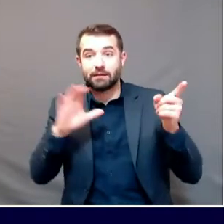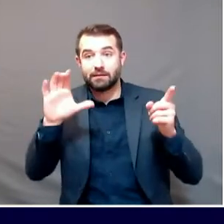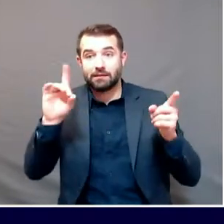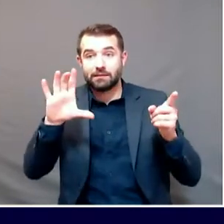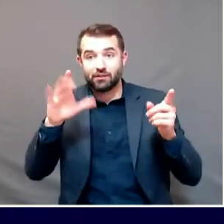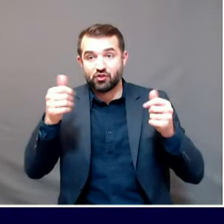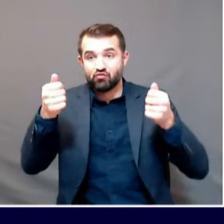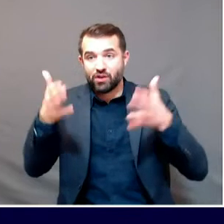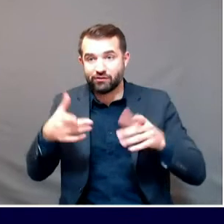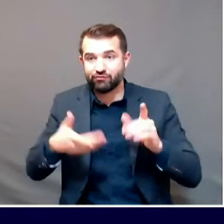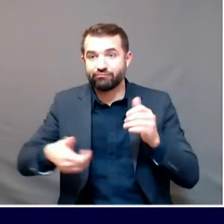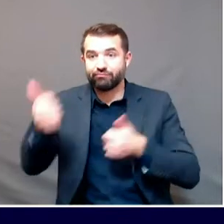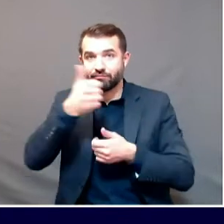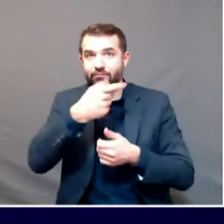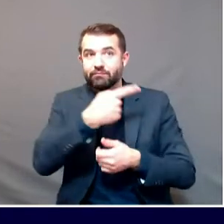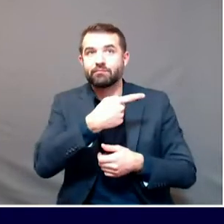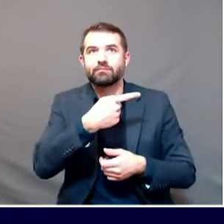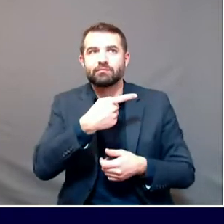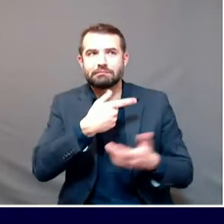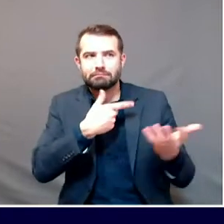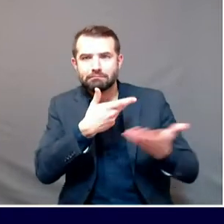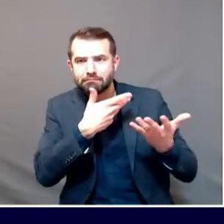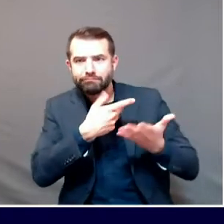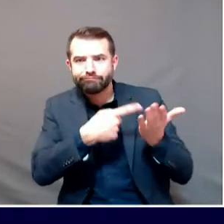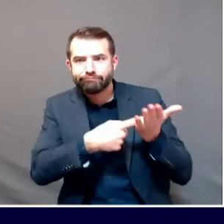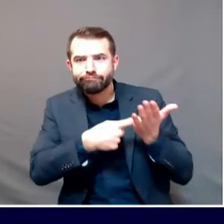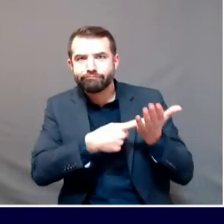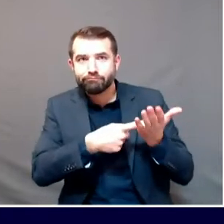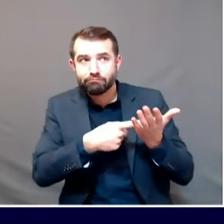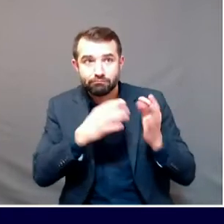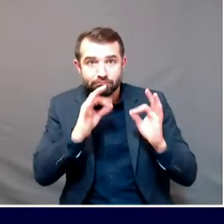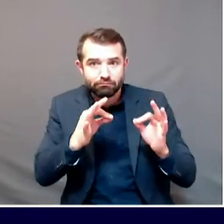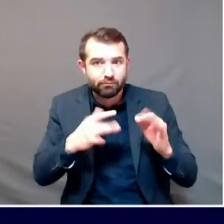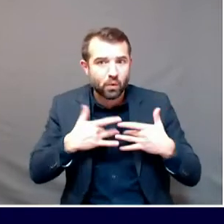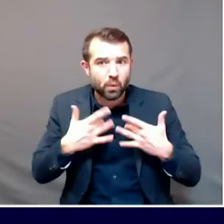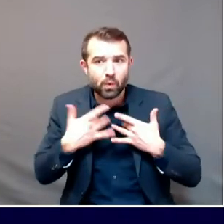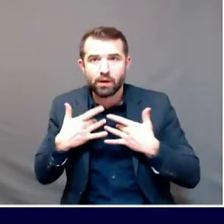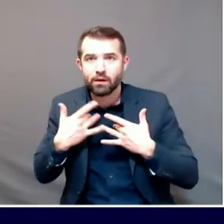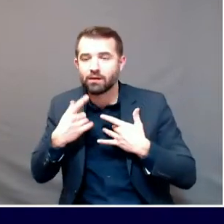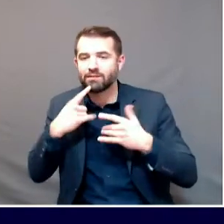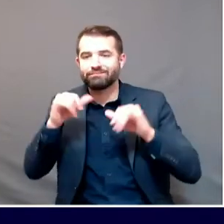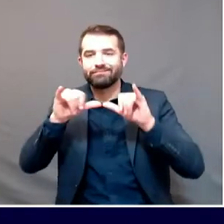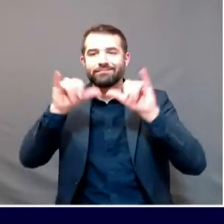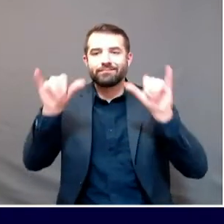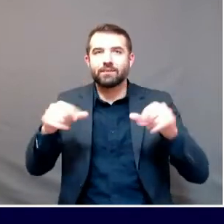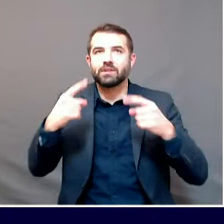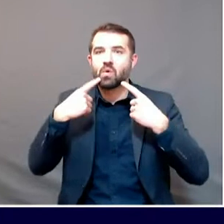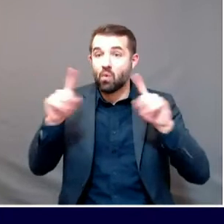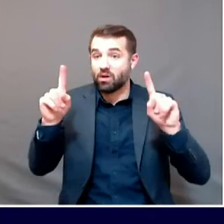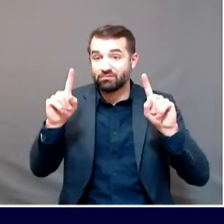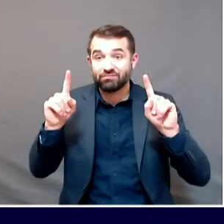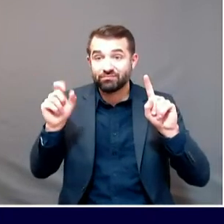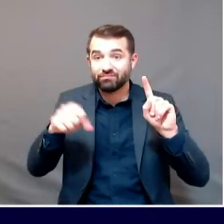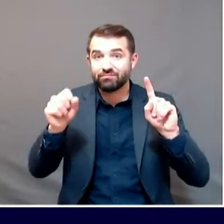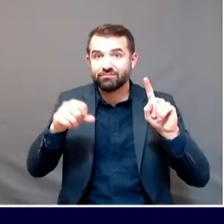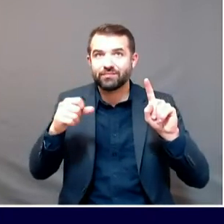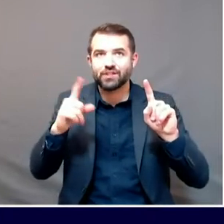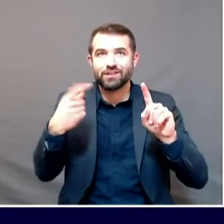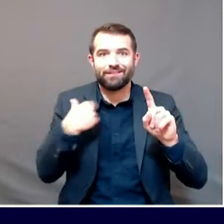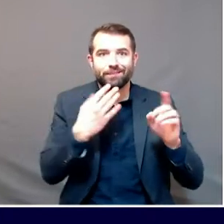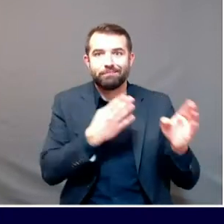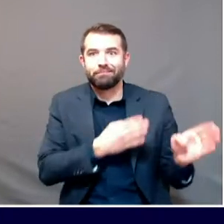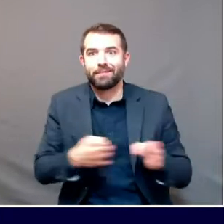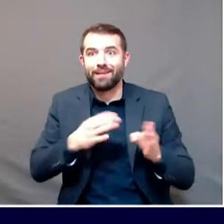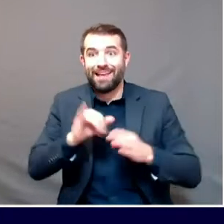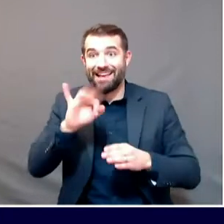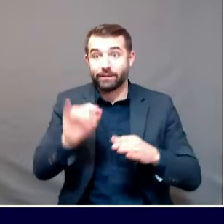the system did, or the system worked as the system was supposed to. Anytime we are engaging in